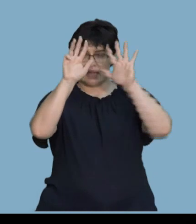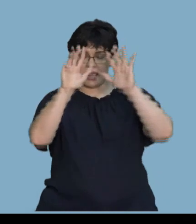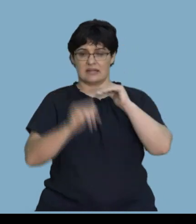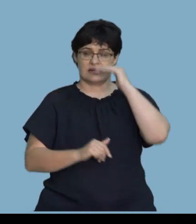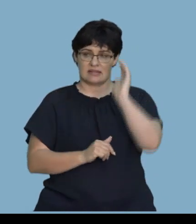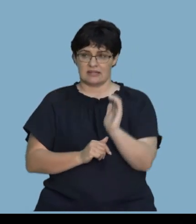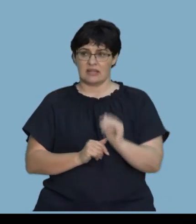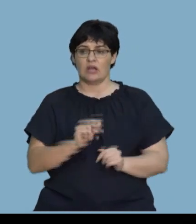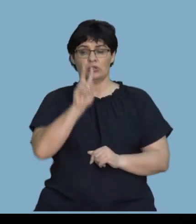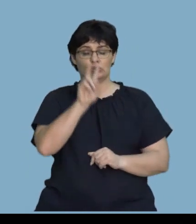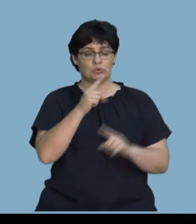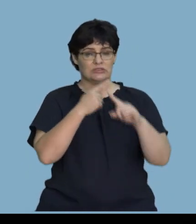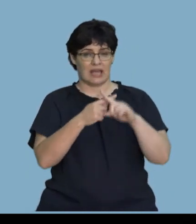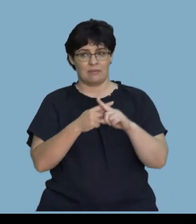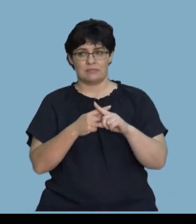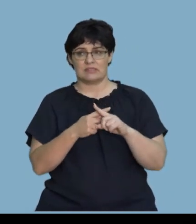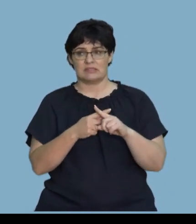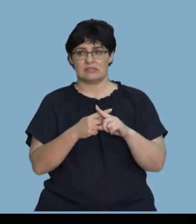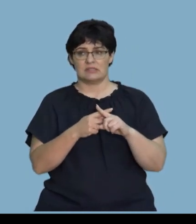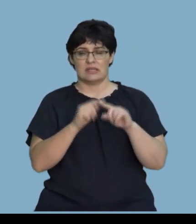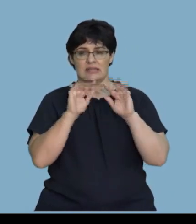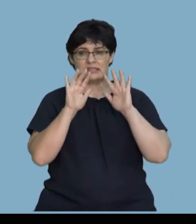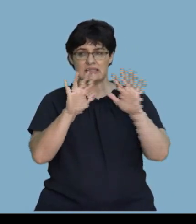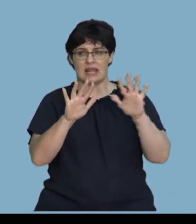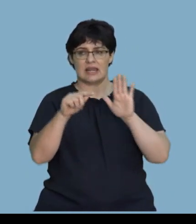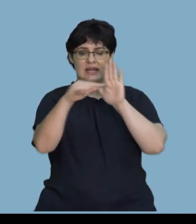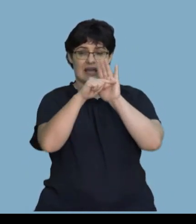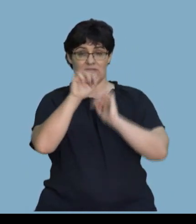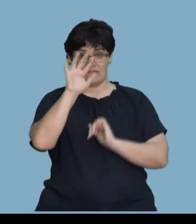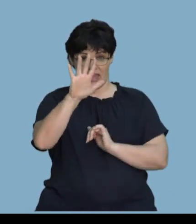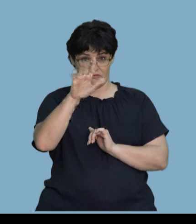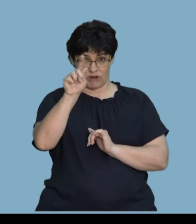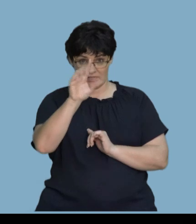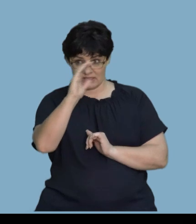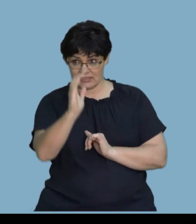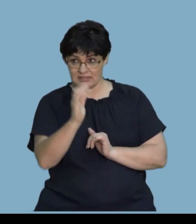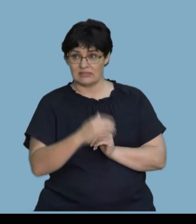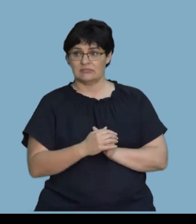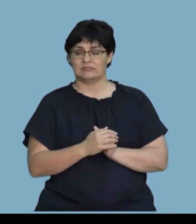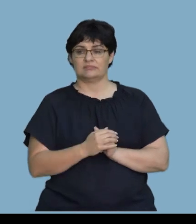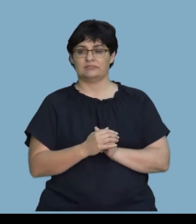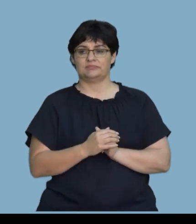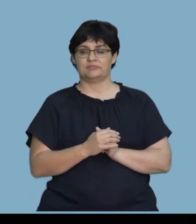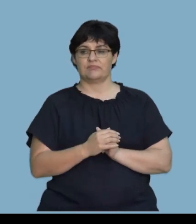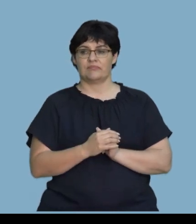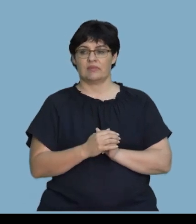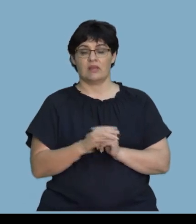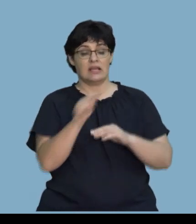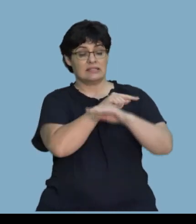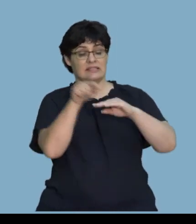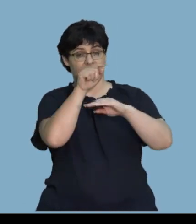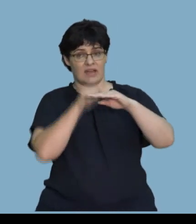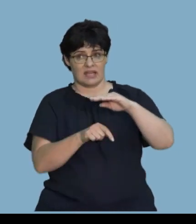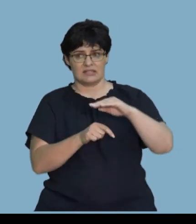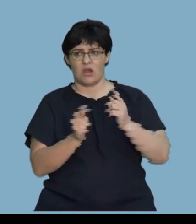QA is 2 times 10 exponent negative 5, right? Okay, right? Divided